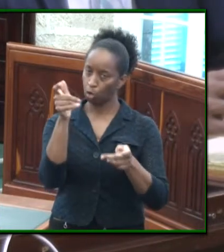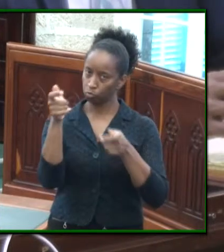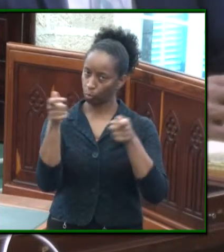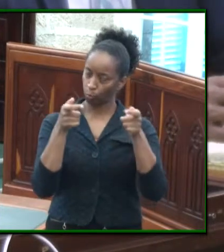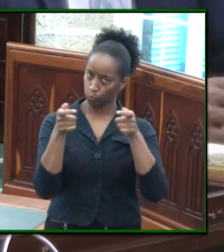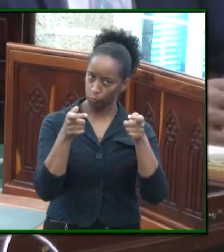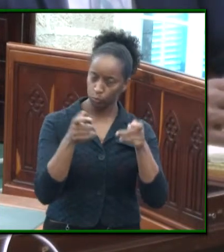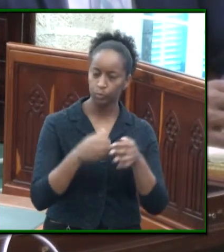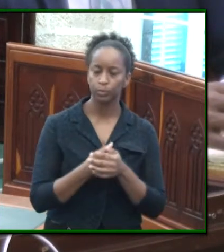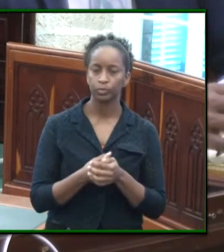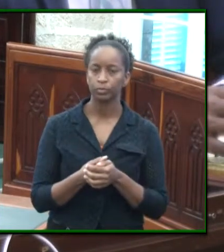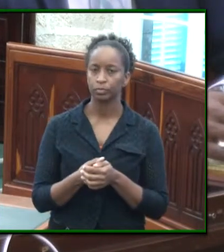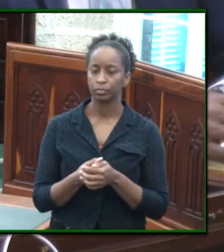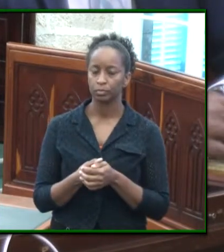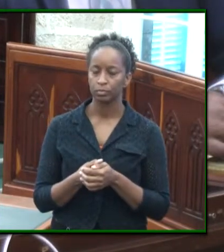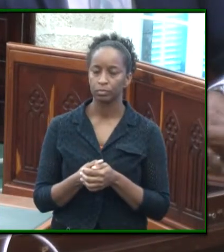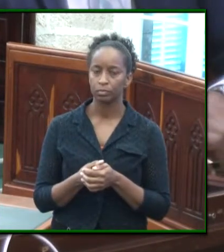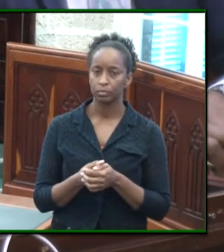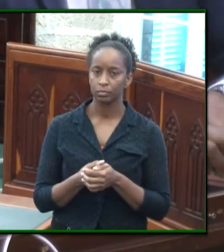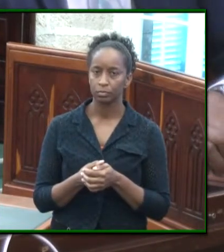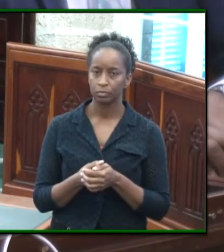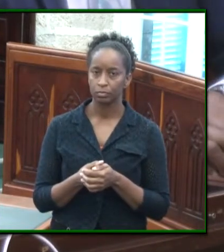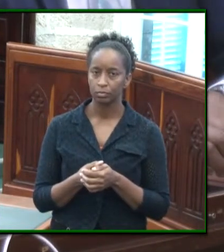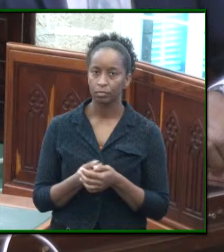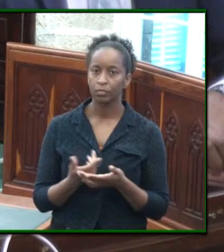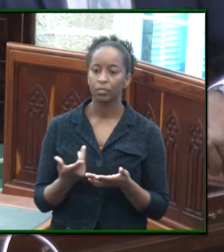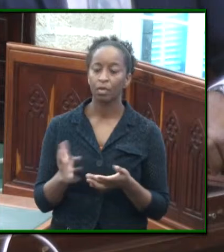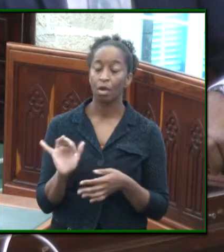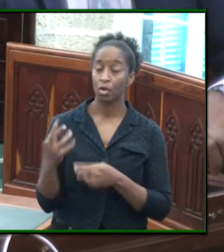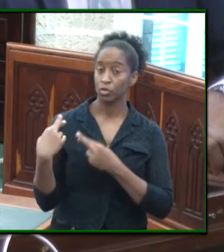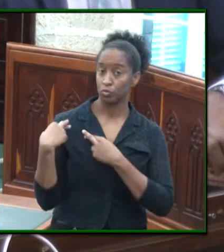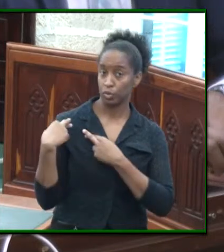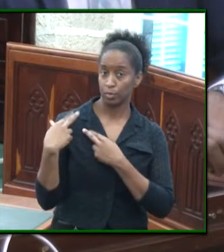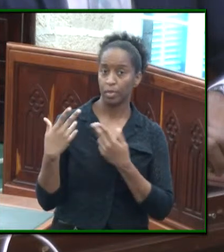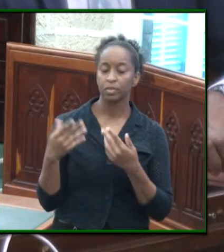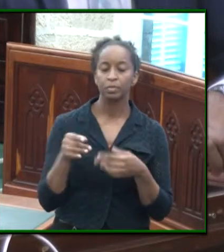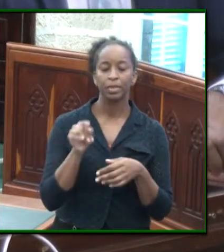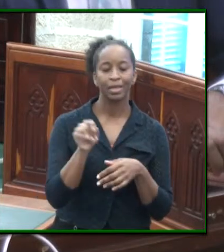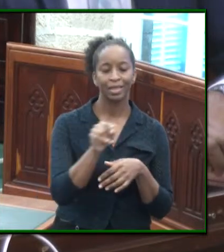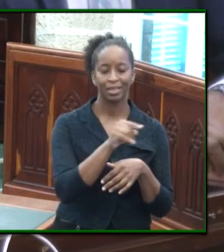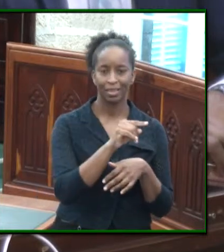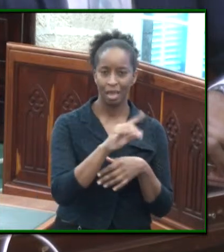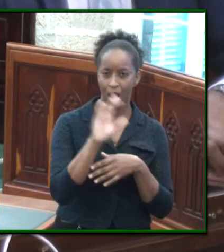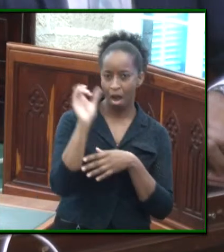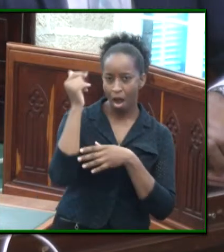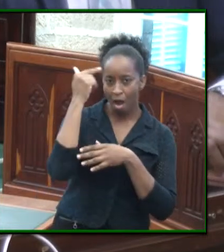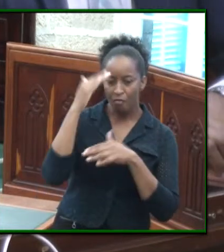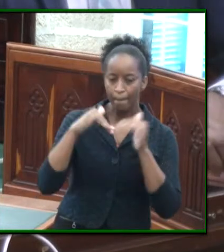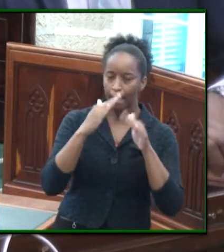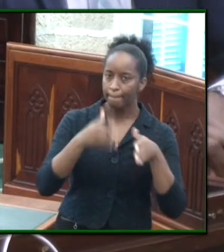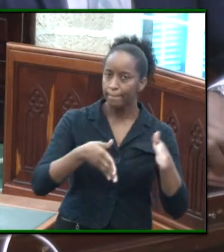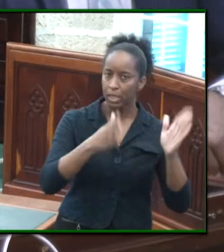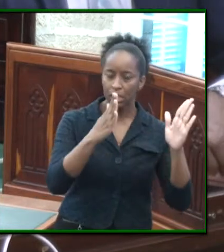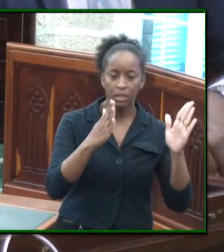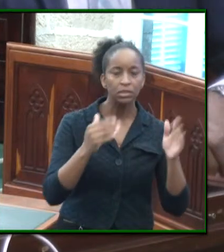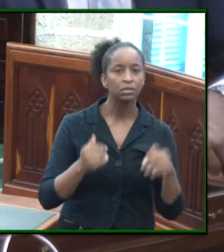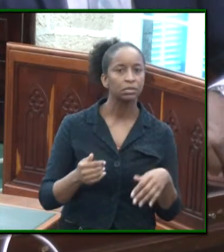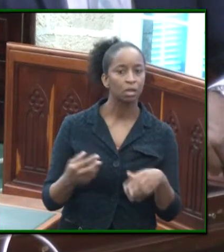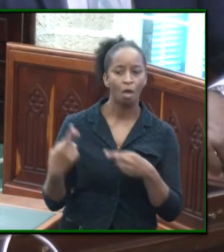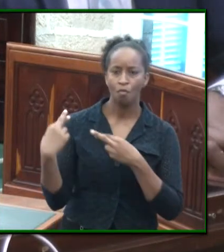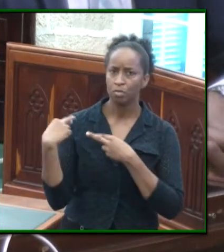for, in some respects, civic buildings. It's responsible for many things. You discovered yesterday it is even